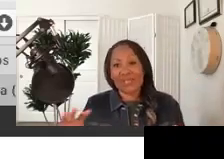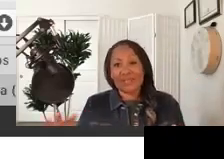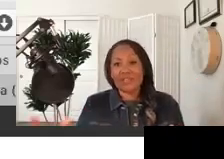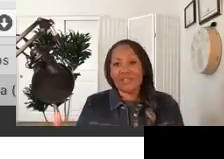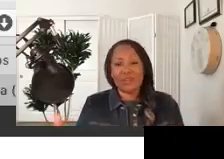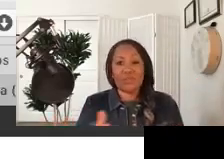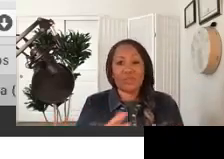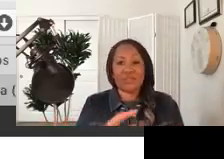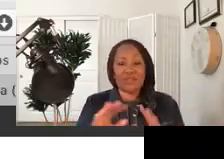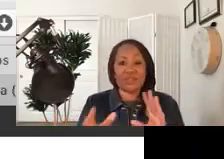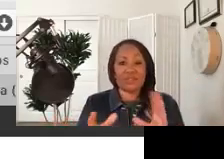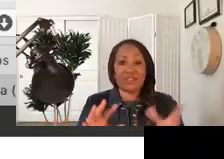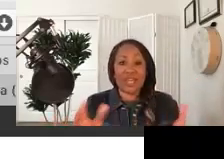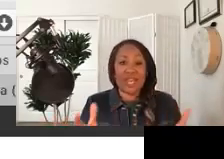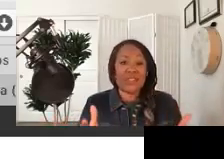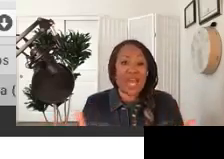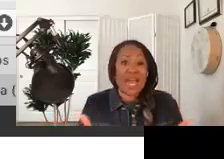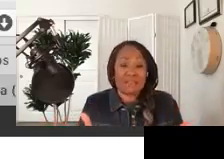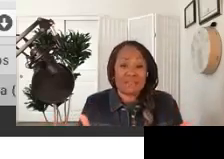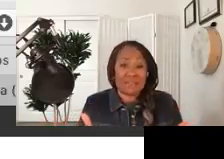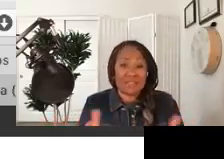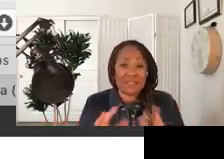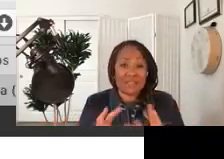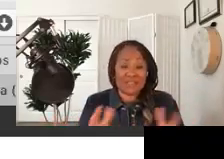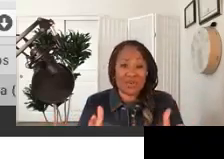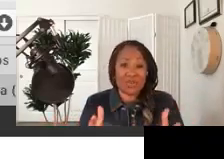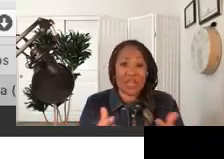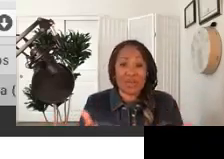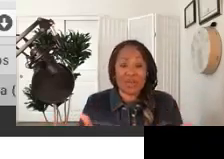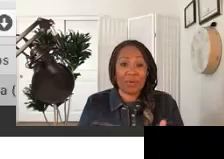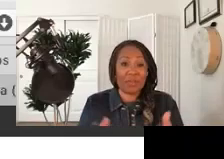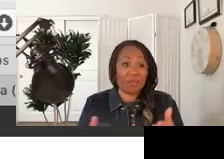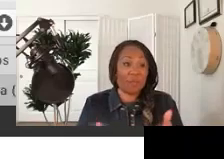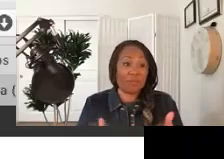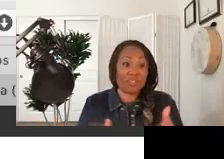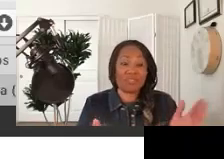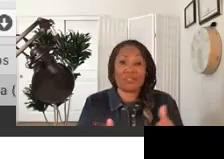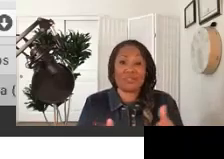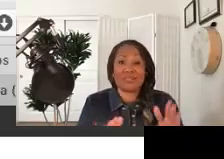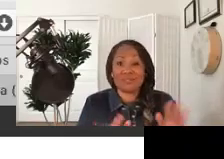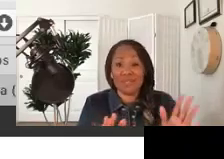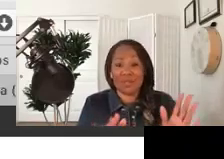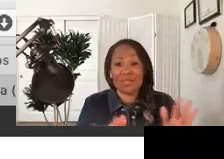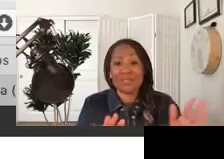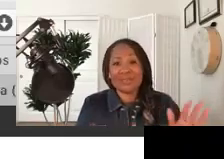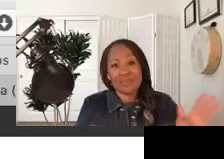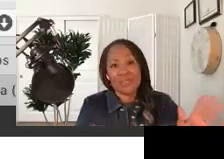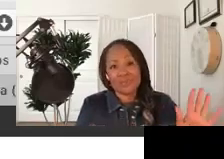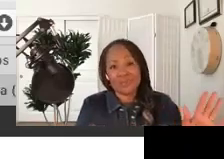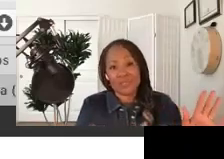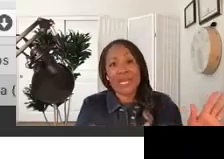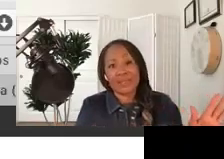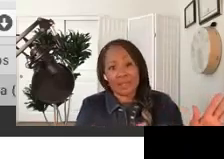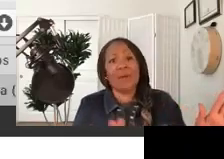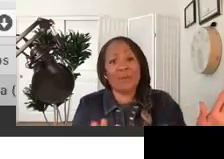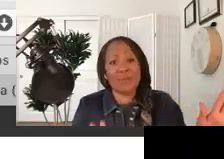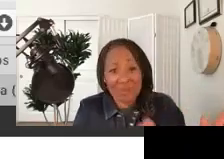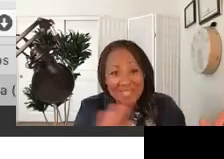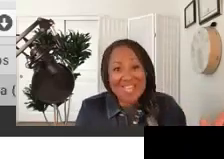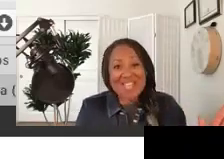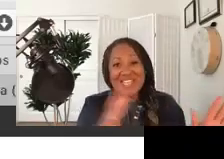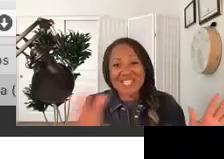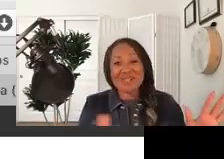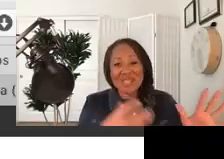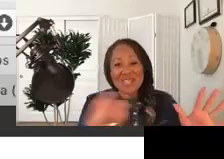can it's kind of alive. It's you write a paper and you publish it, and it's dead.